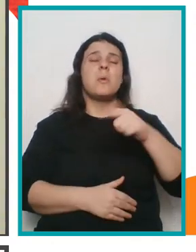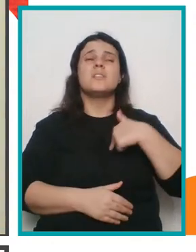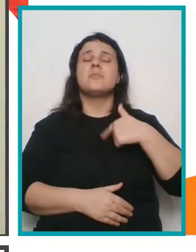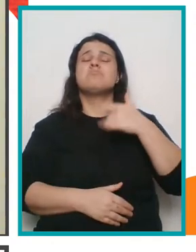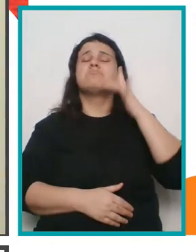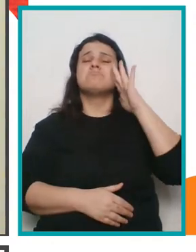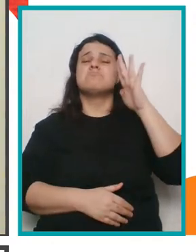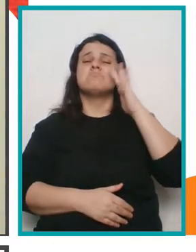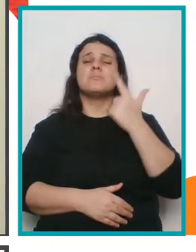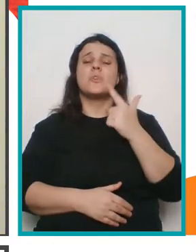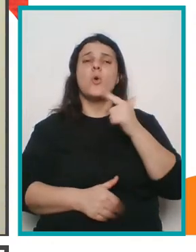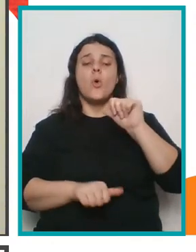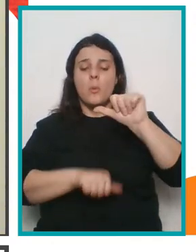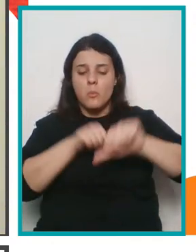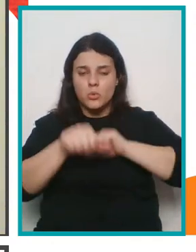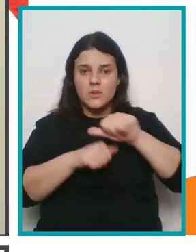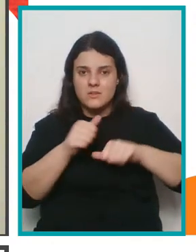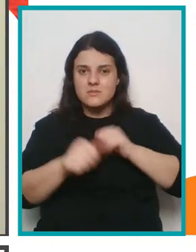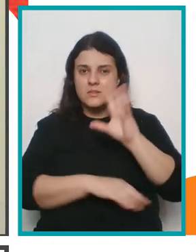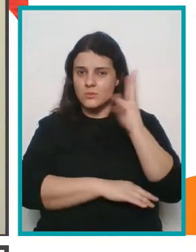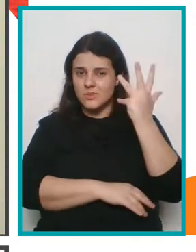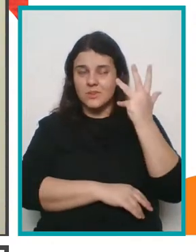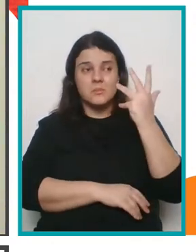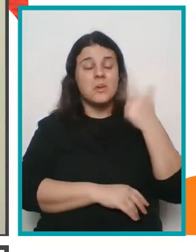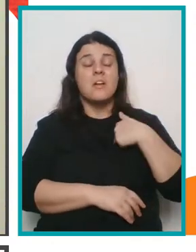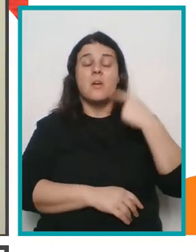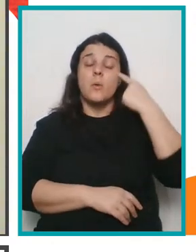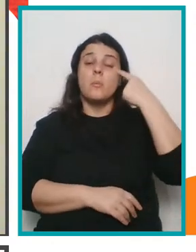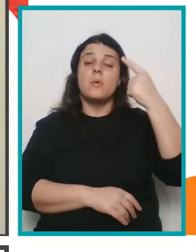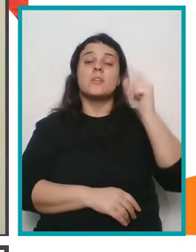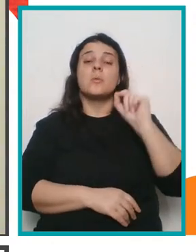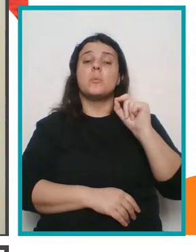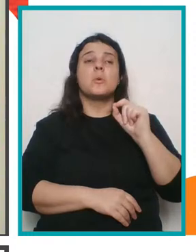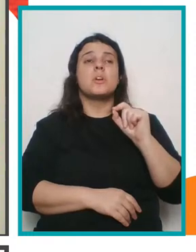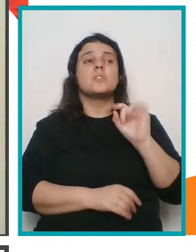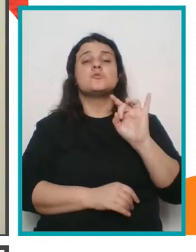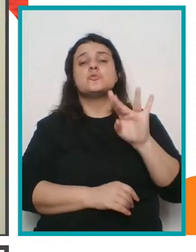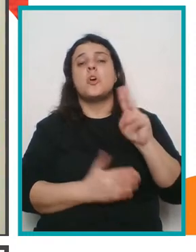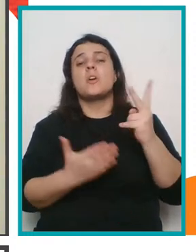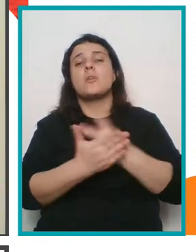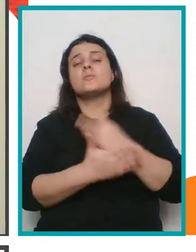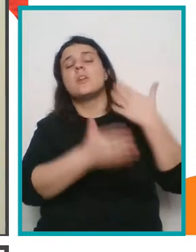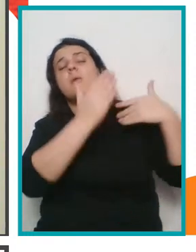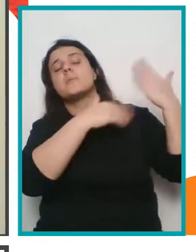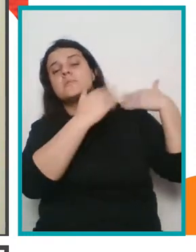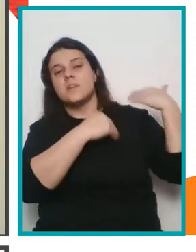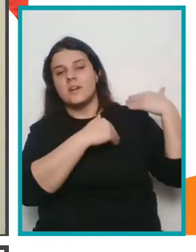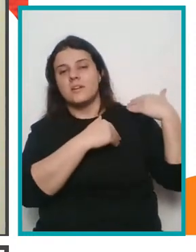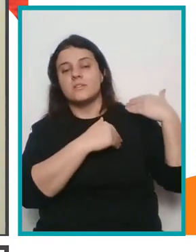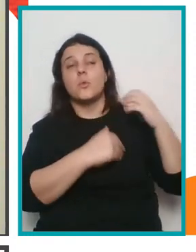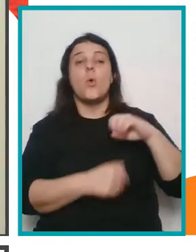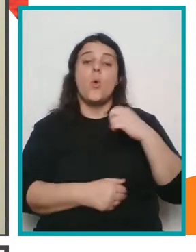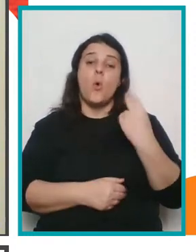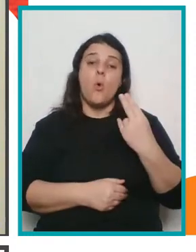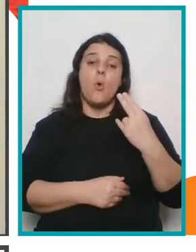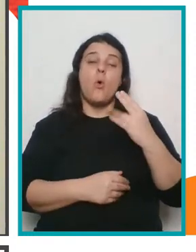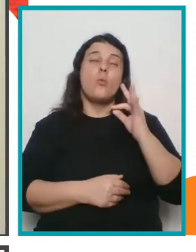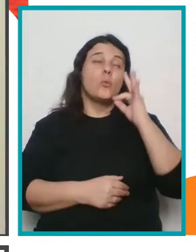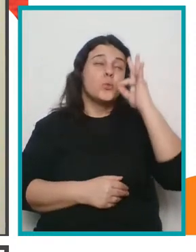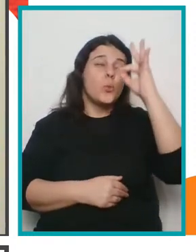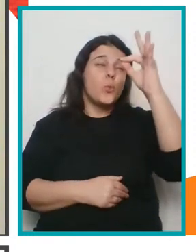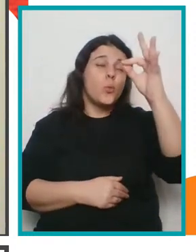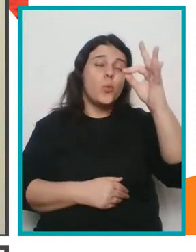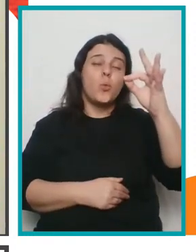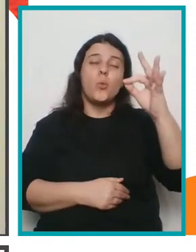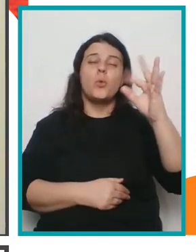have to worry about. So I was comfortable because I knew there was no problem. There was no